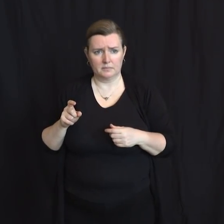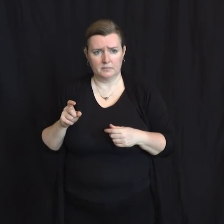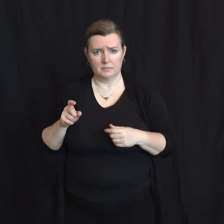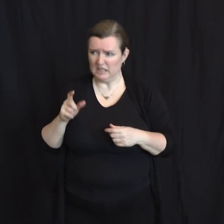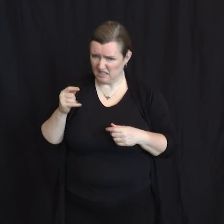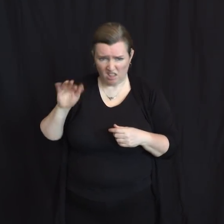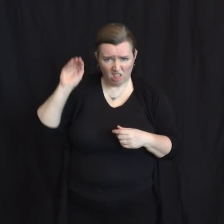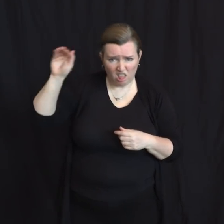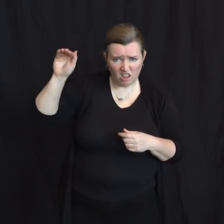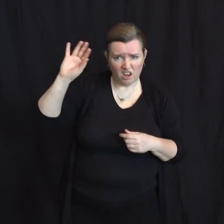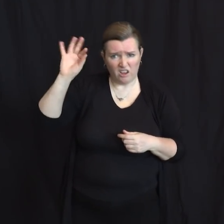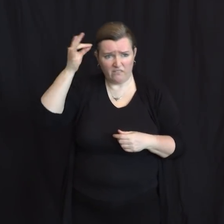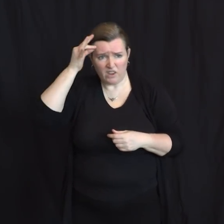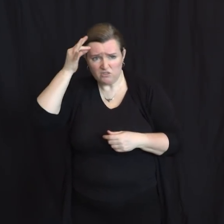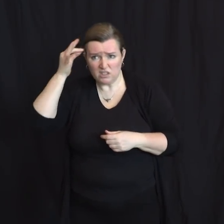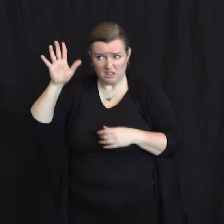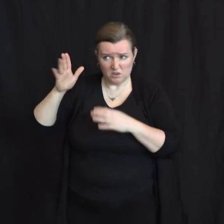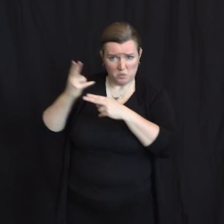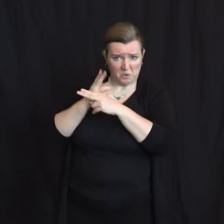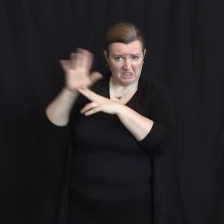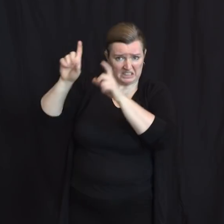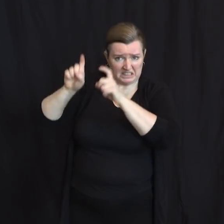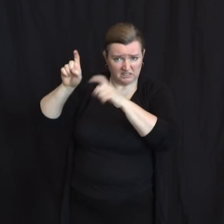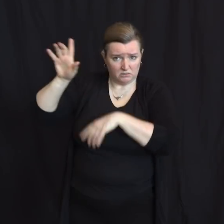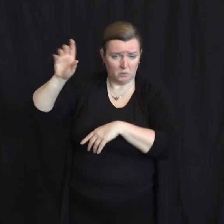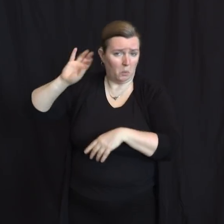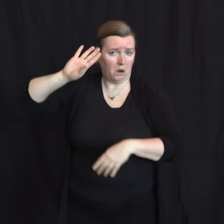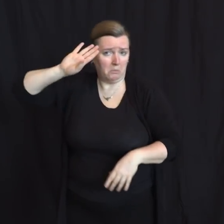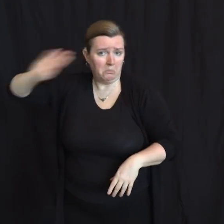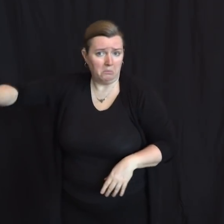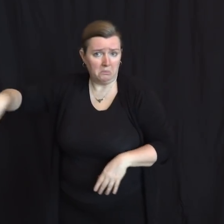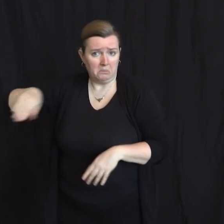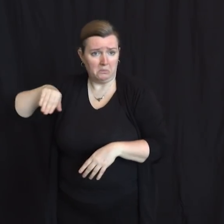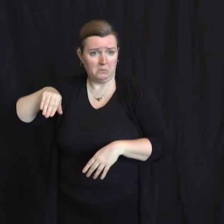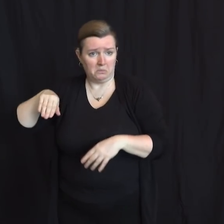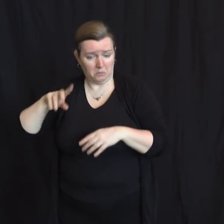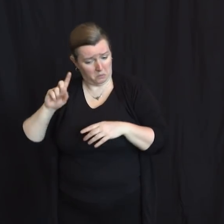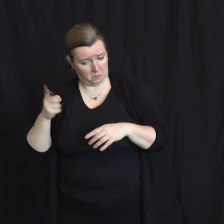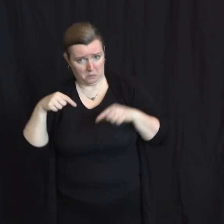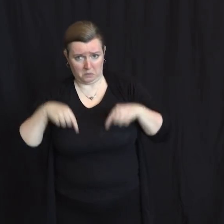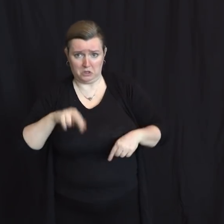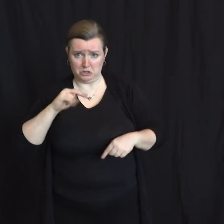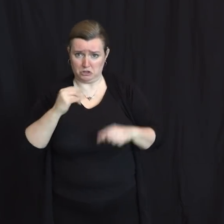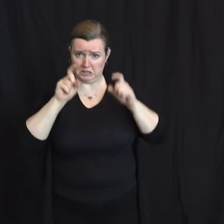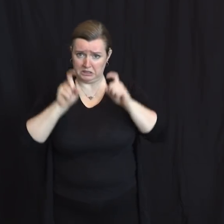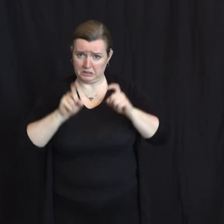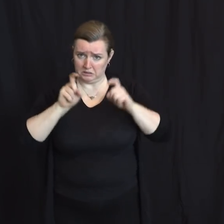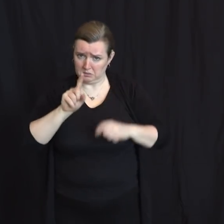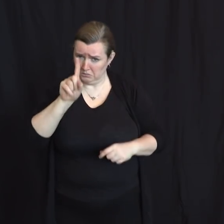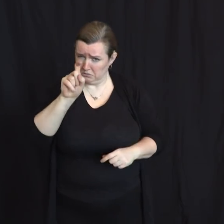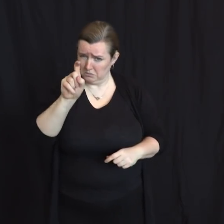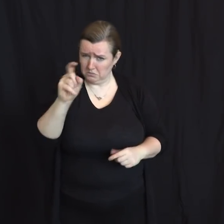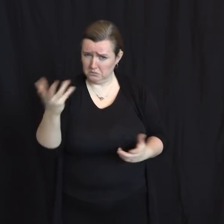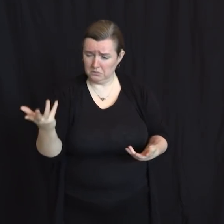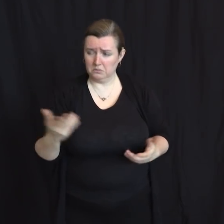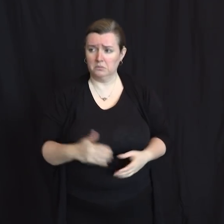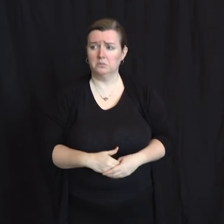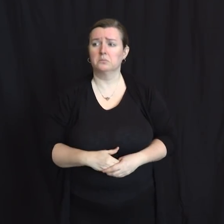Let me say a couple things, and then Brian, I'll turn it over to you. To Nikita, no, we've not had, Matt, to the best of my knowledge, we've not had